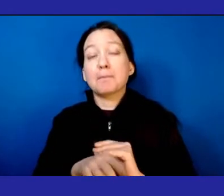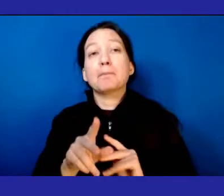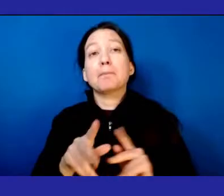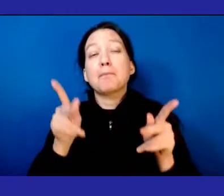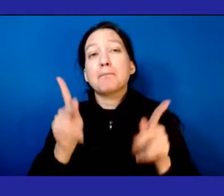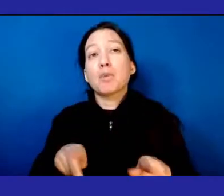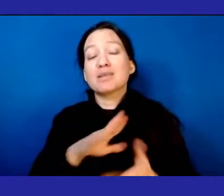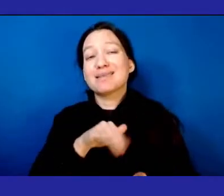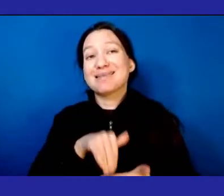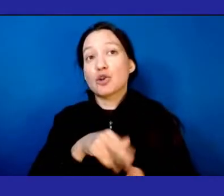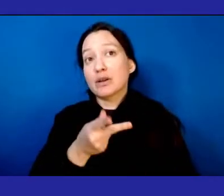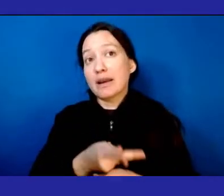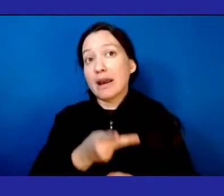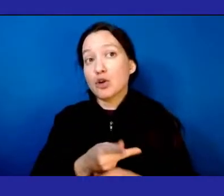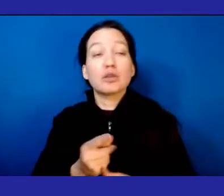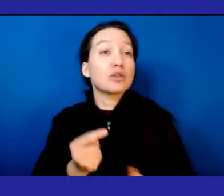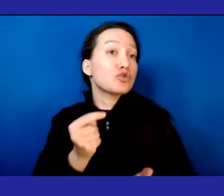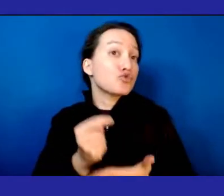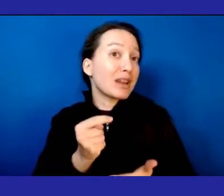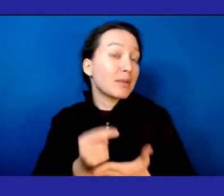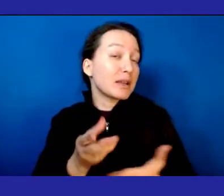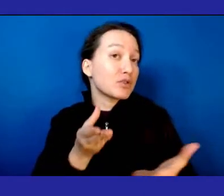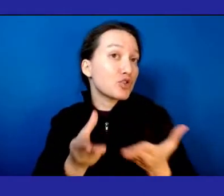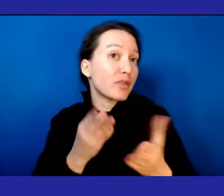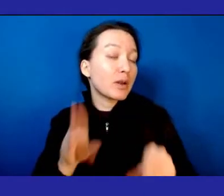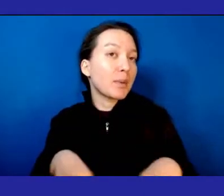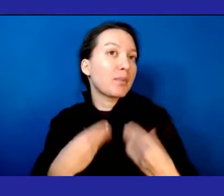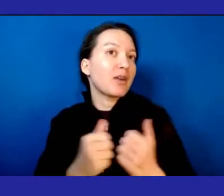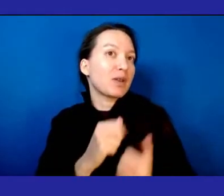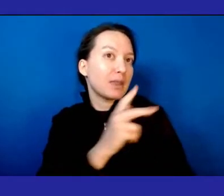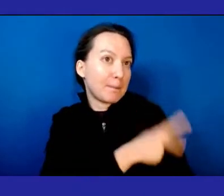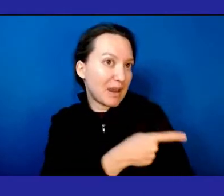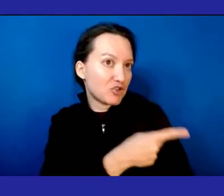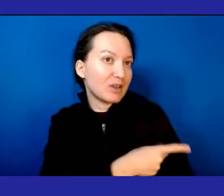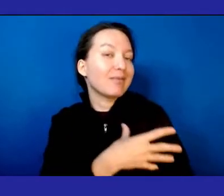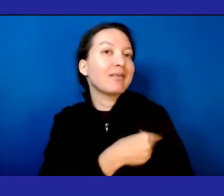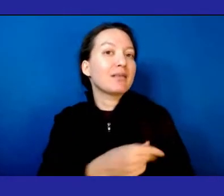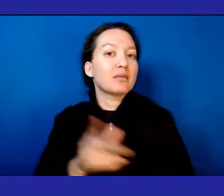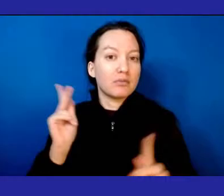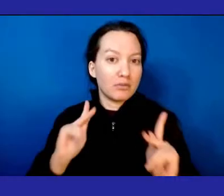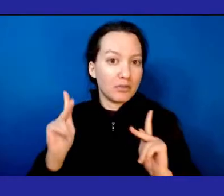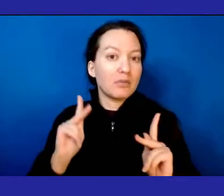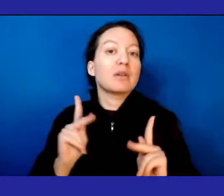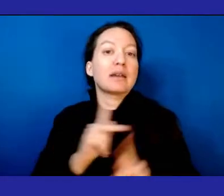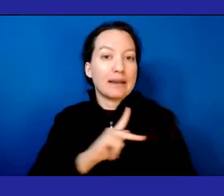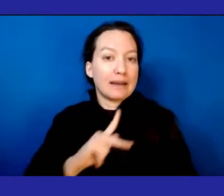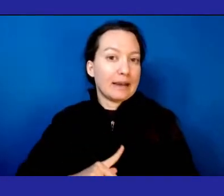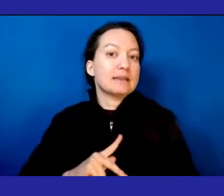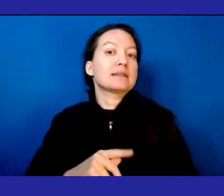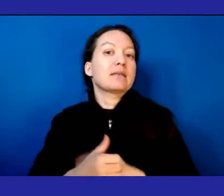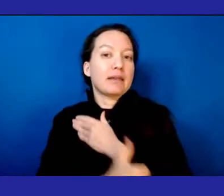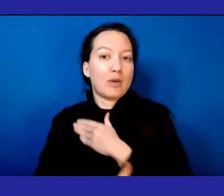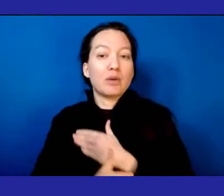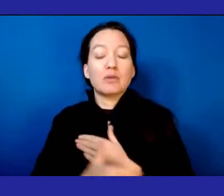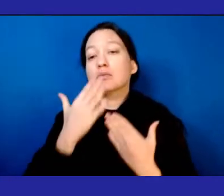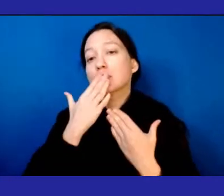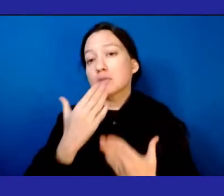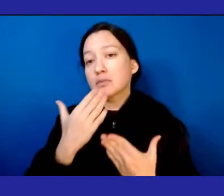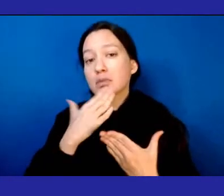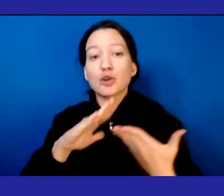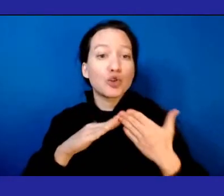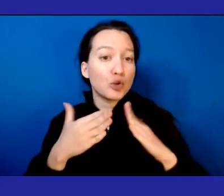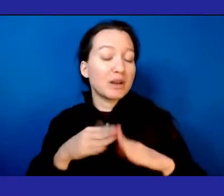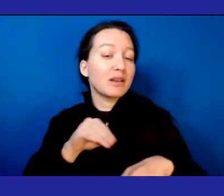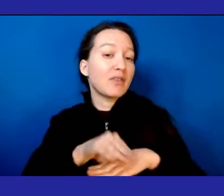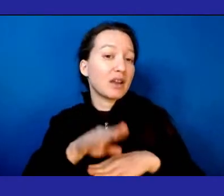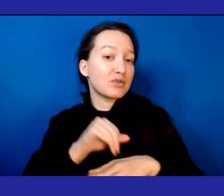care, treatment, and services provided to the patients and staff at Kings County. Our special thanks and gratitude are extended to the Community Advisory